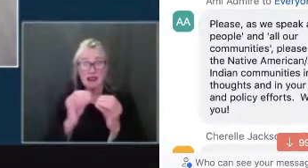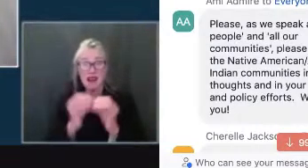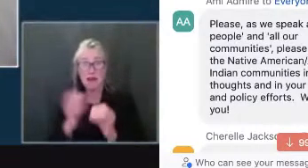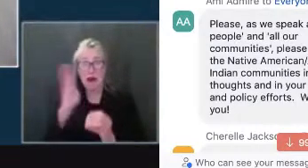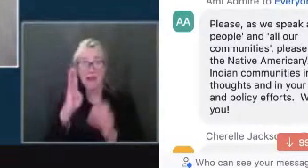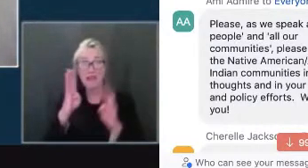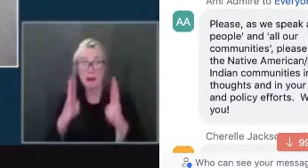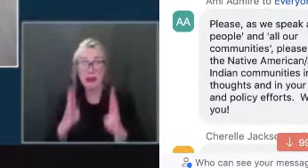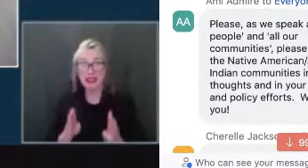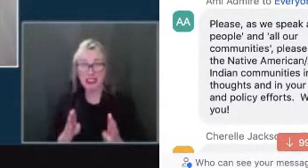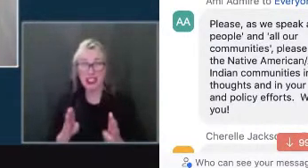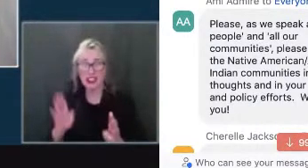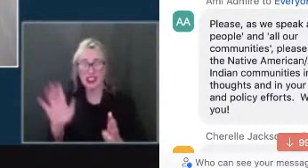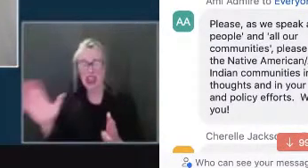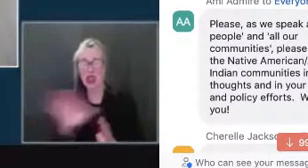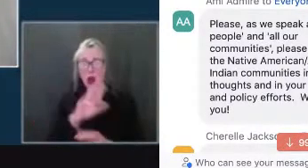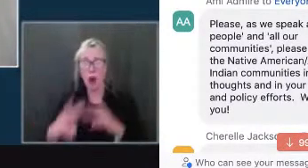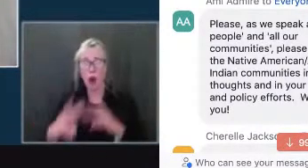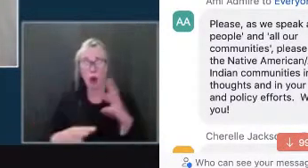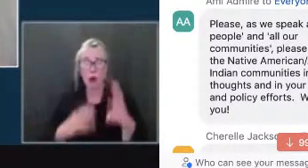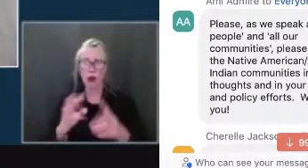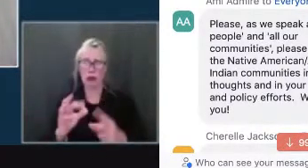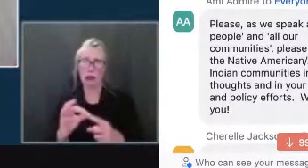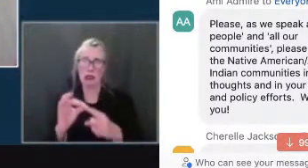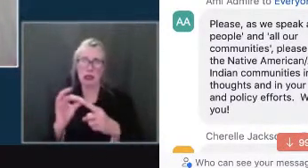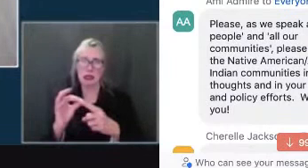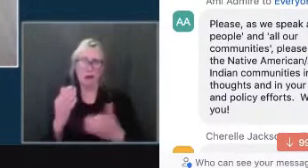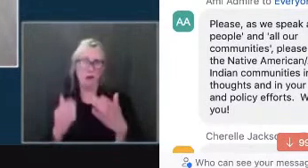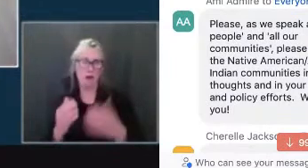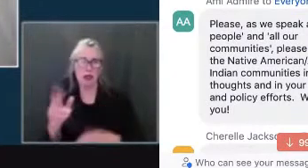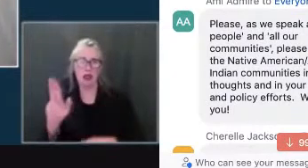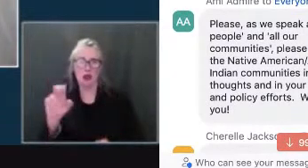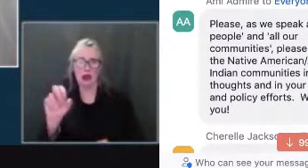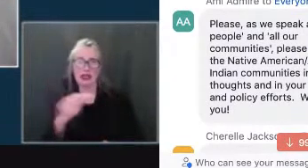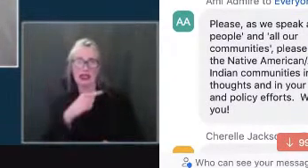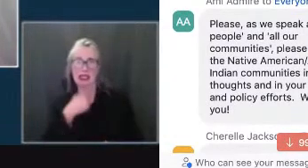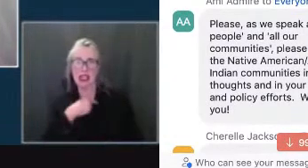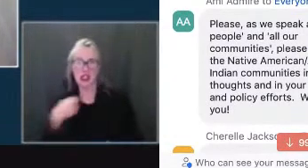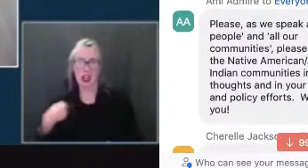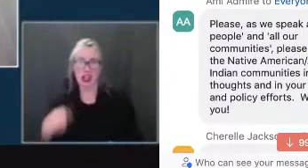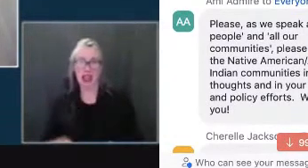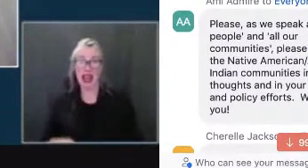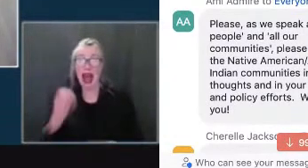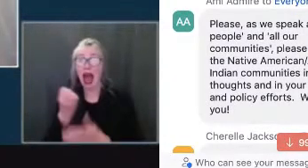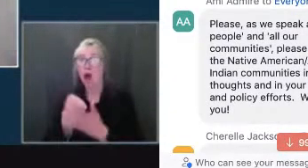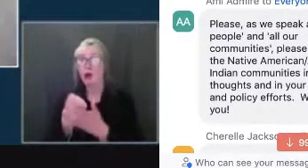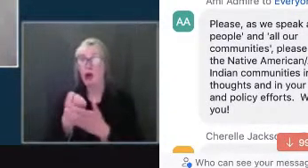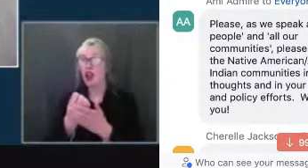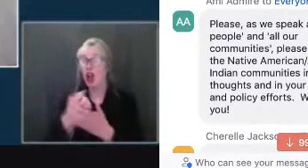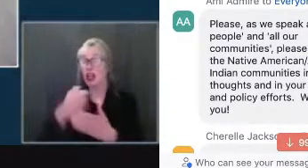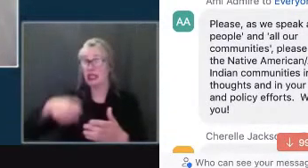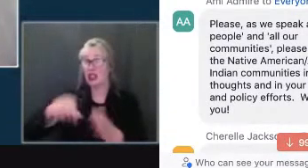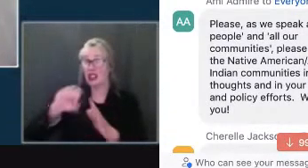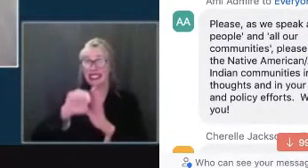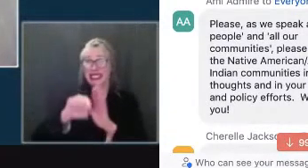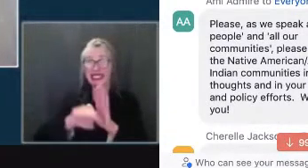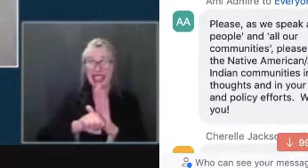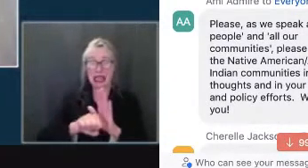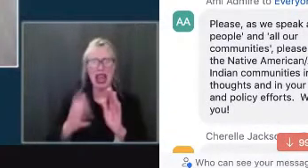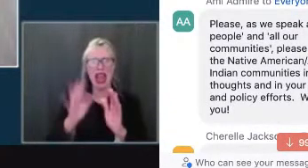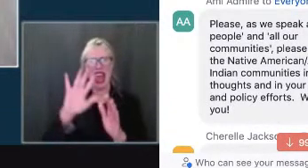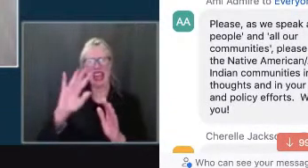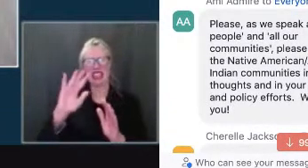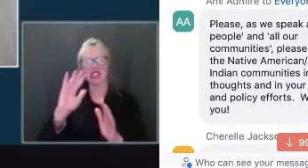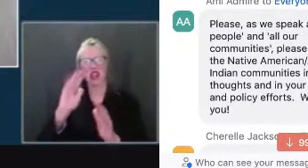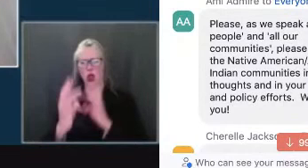Our state has the world's fifth largest economy, yet more than a third of our people are living near or below the